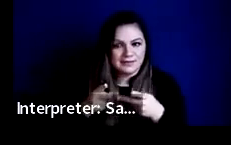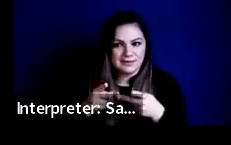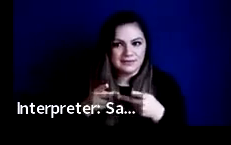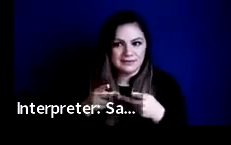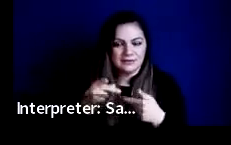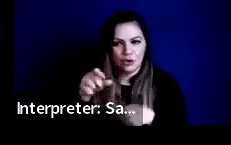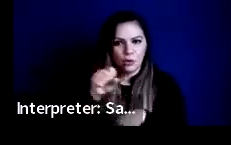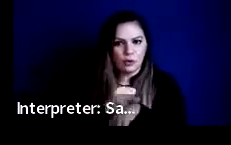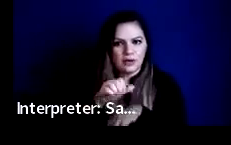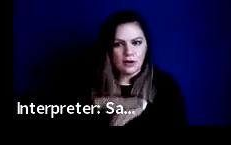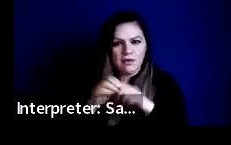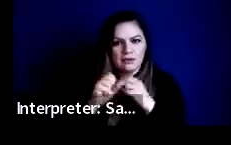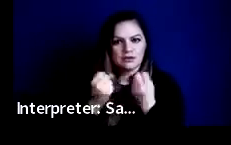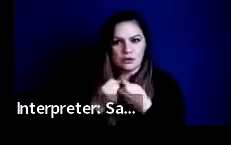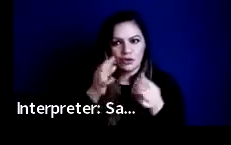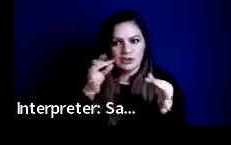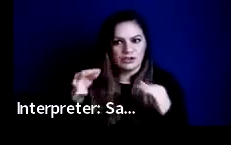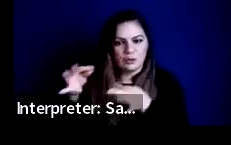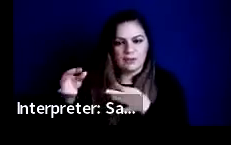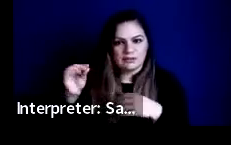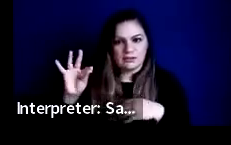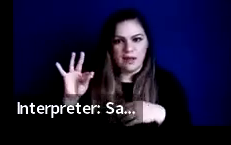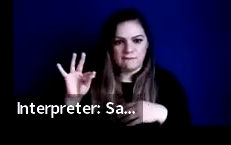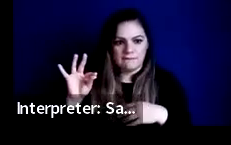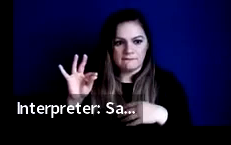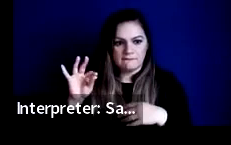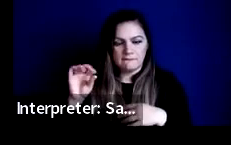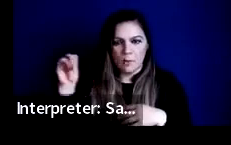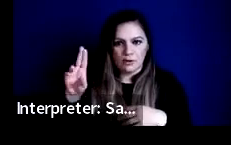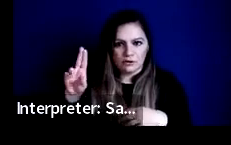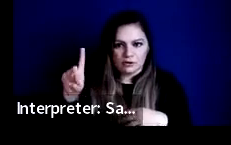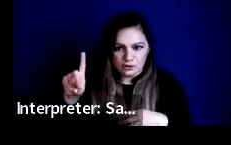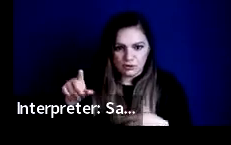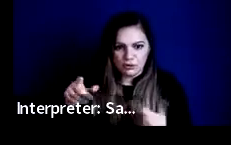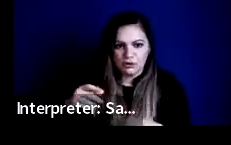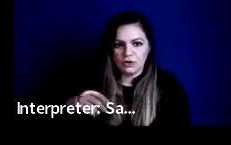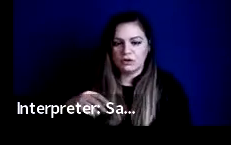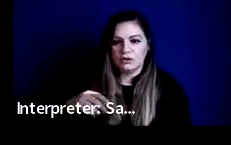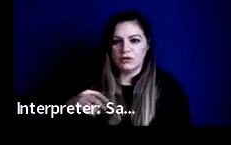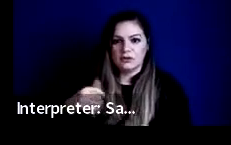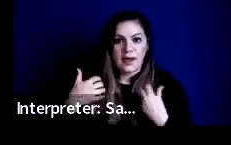determinants of opioid use disorder, the social determinants of health.